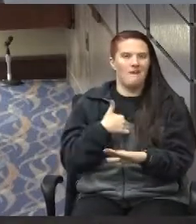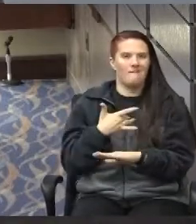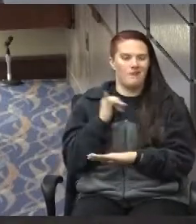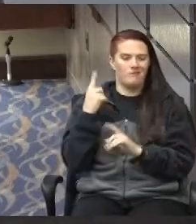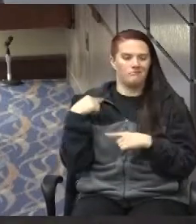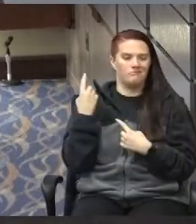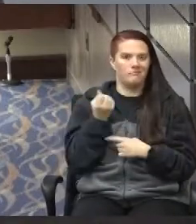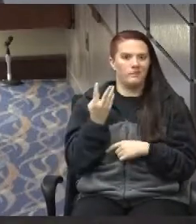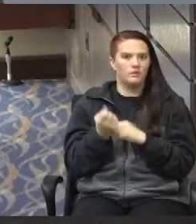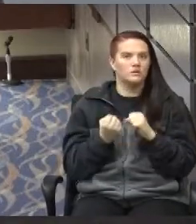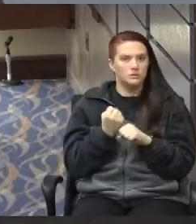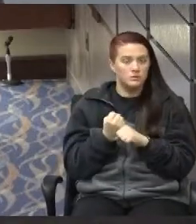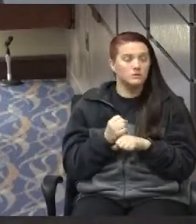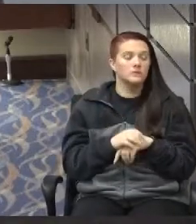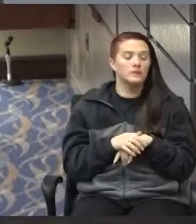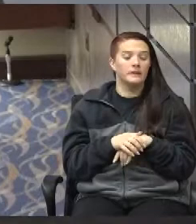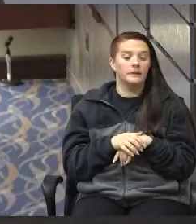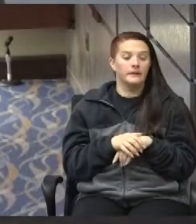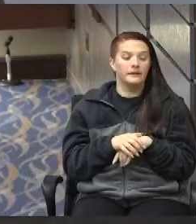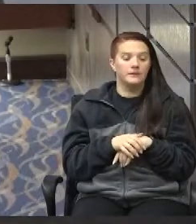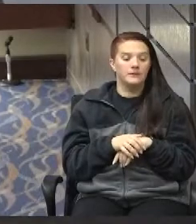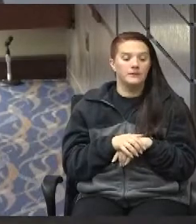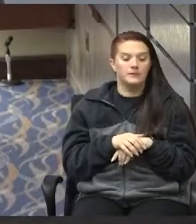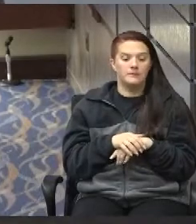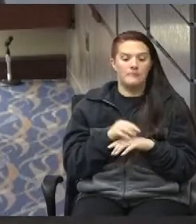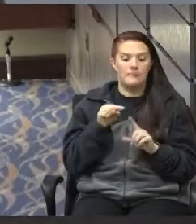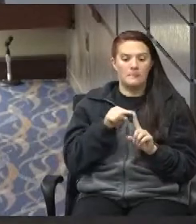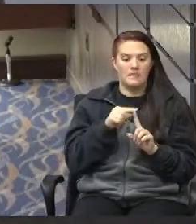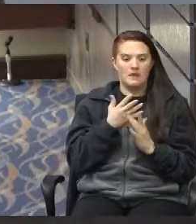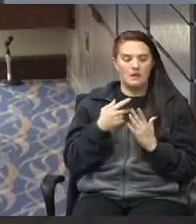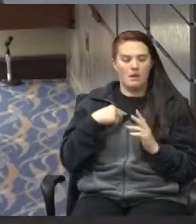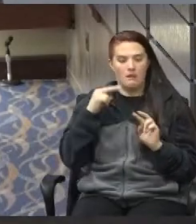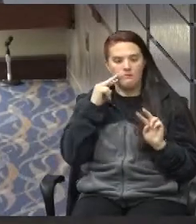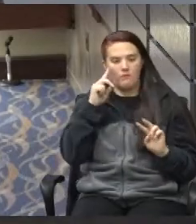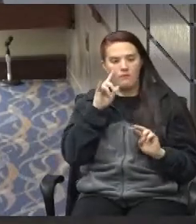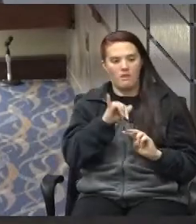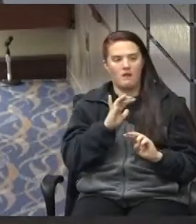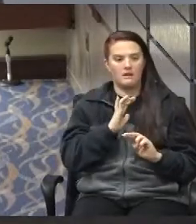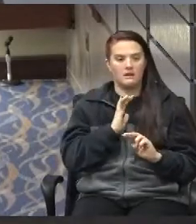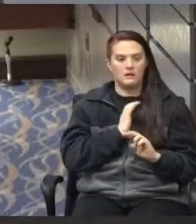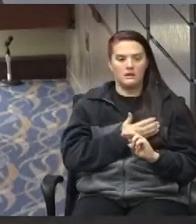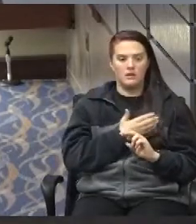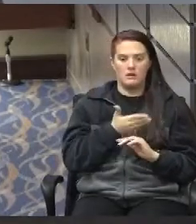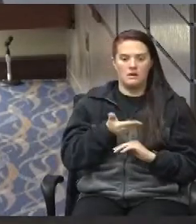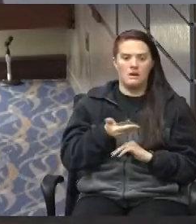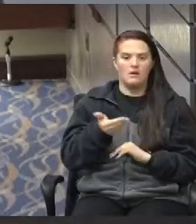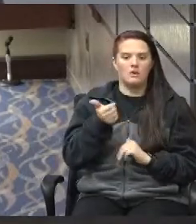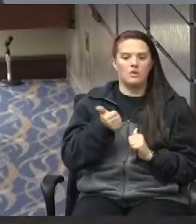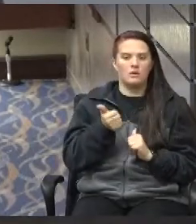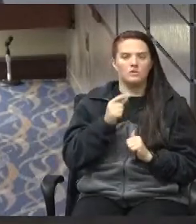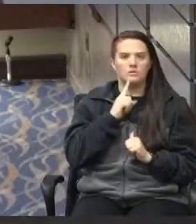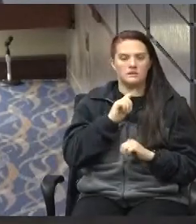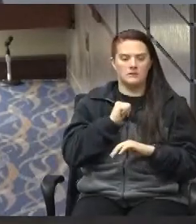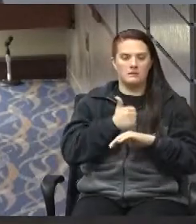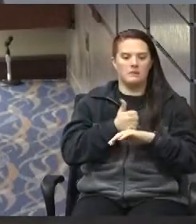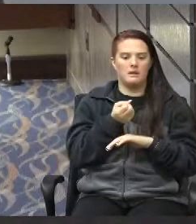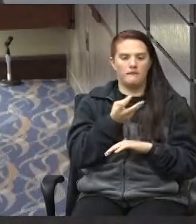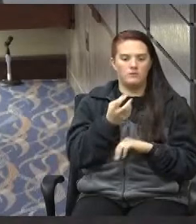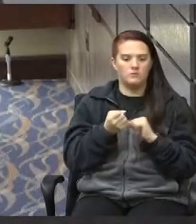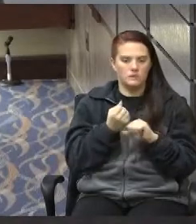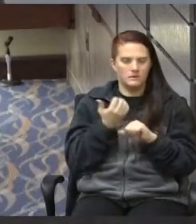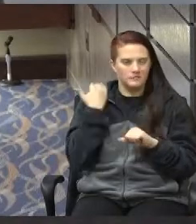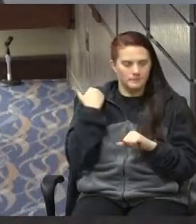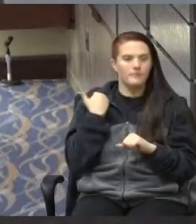last few years. A key metric that I watch for this is our time to hire, which Missy implemented a couple years ago, and it's